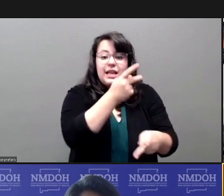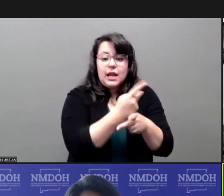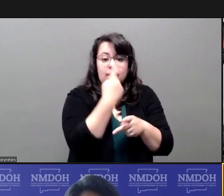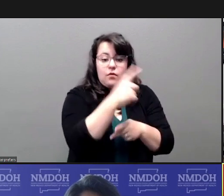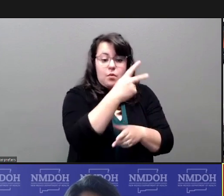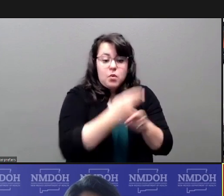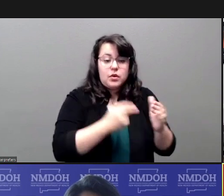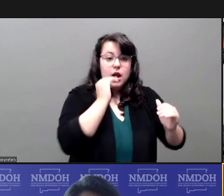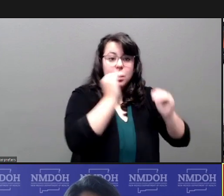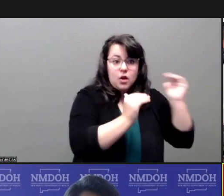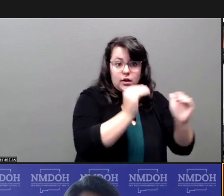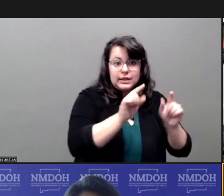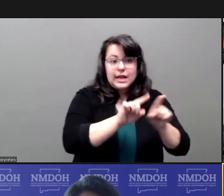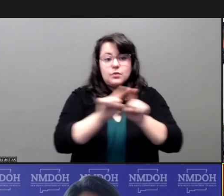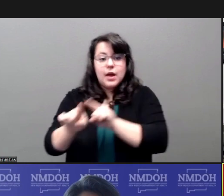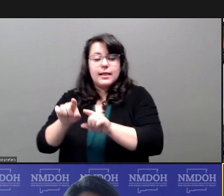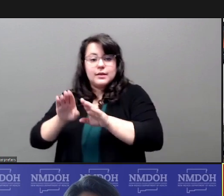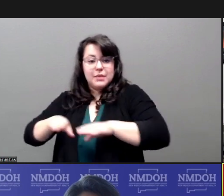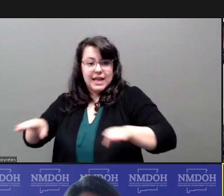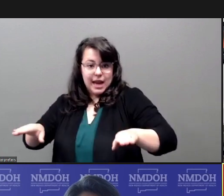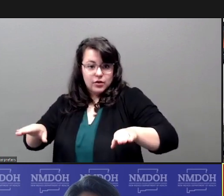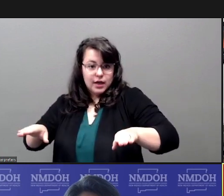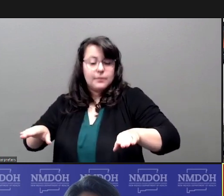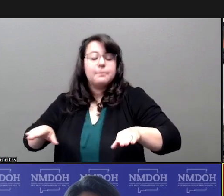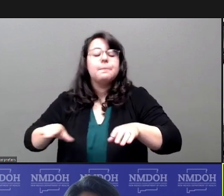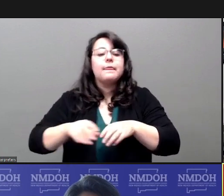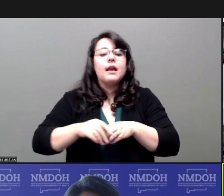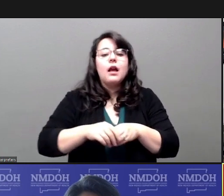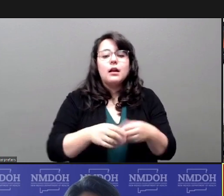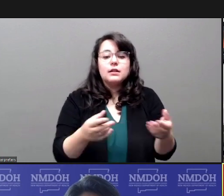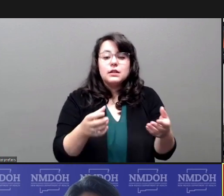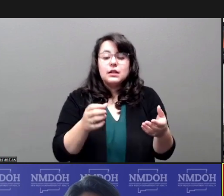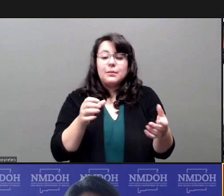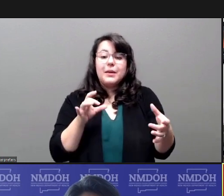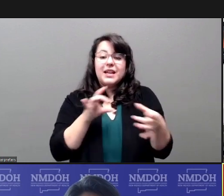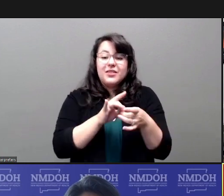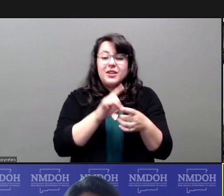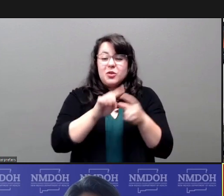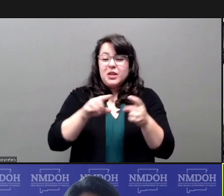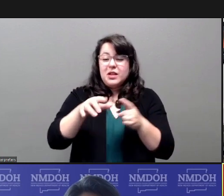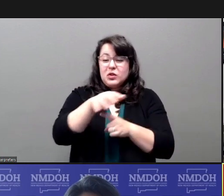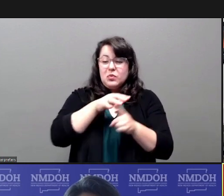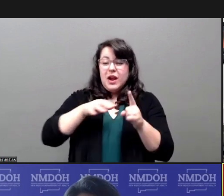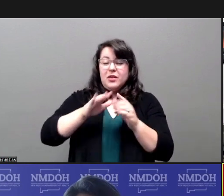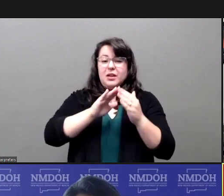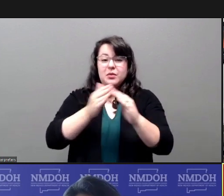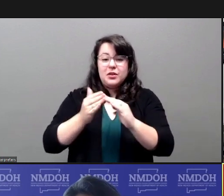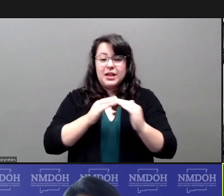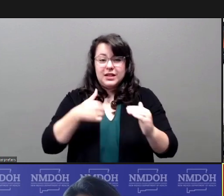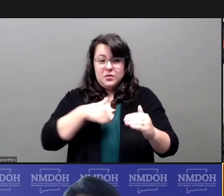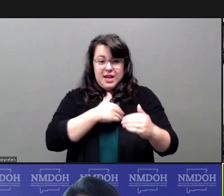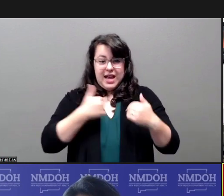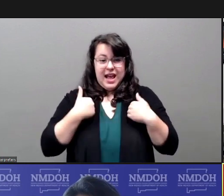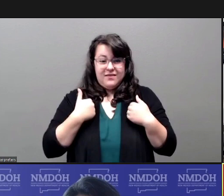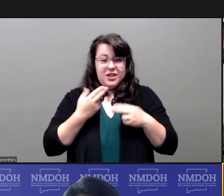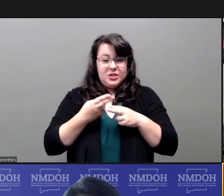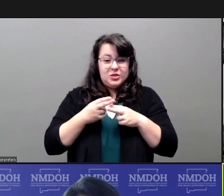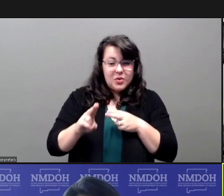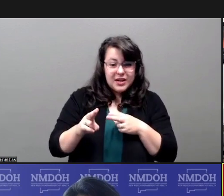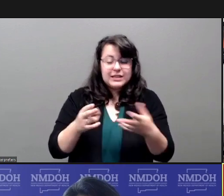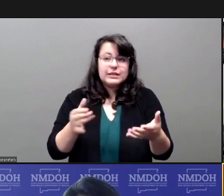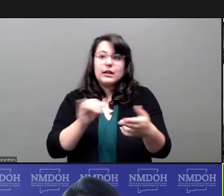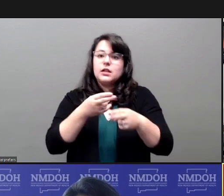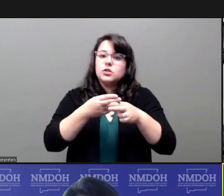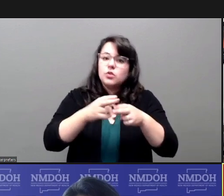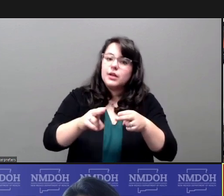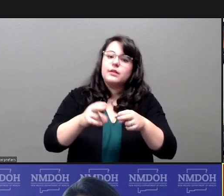pediatrics. In regards to patients who may be in our surrounding communities, we do have a shortage, as you know, shortage of